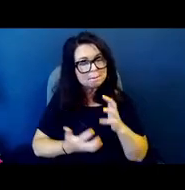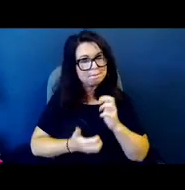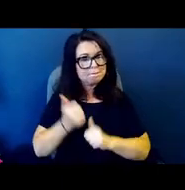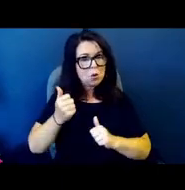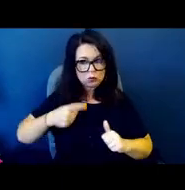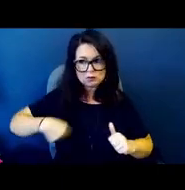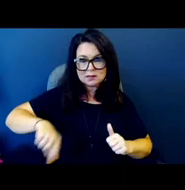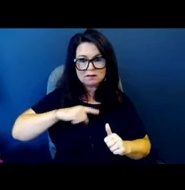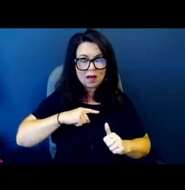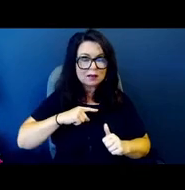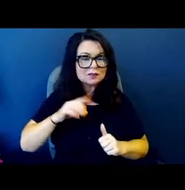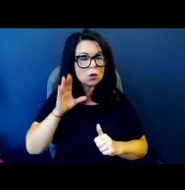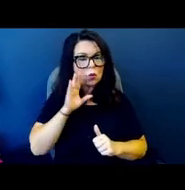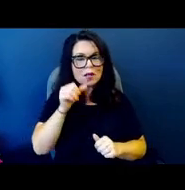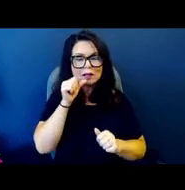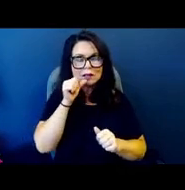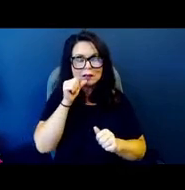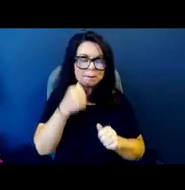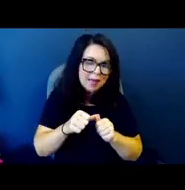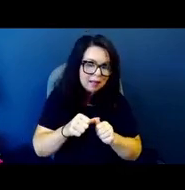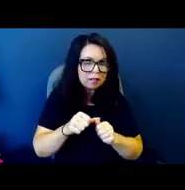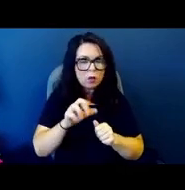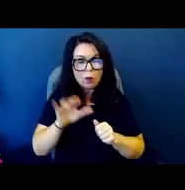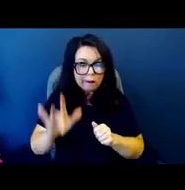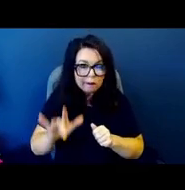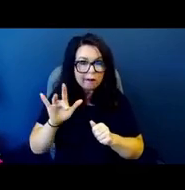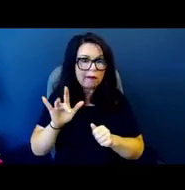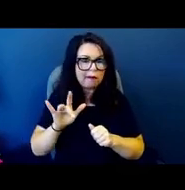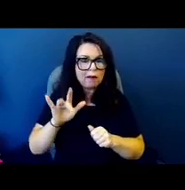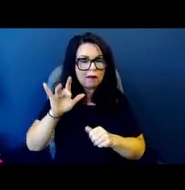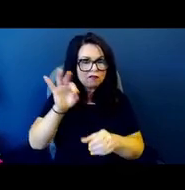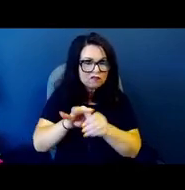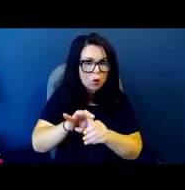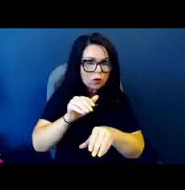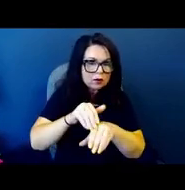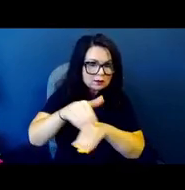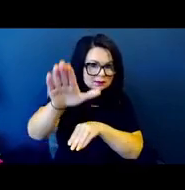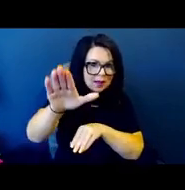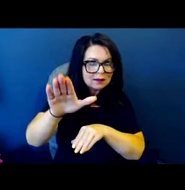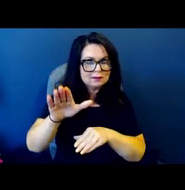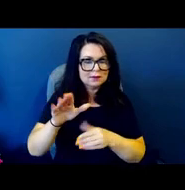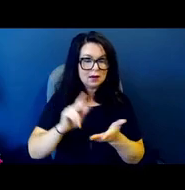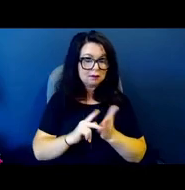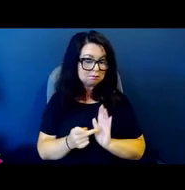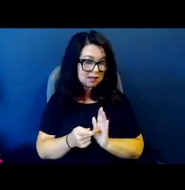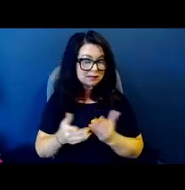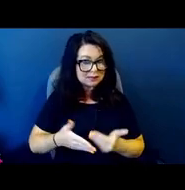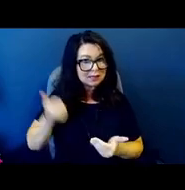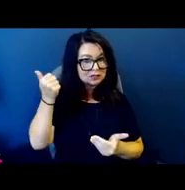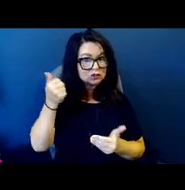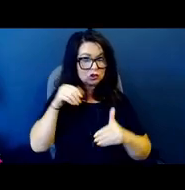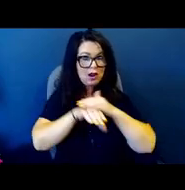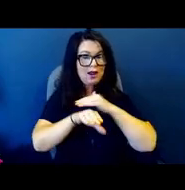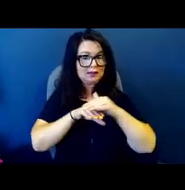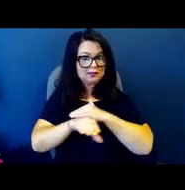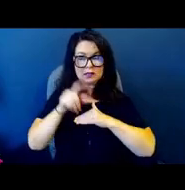voting by mail, and in a lot of ways that makes it much more accessible to those of us with disabilities, because we